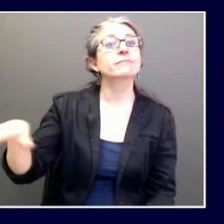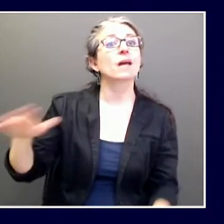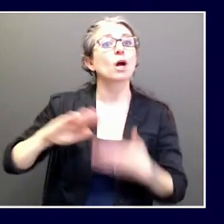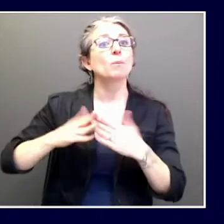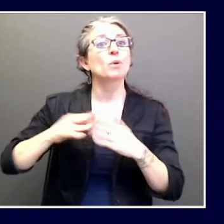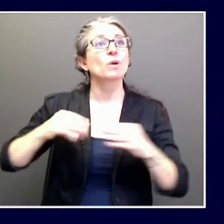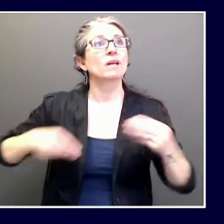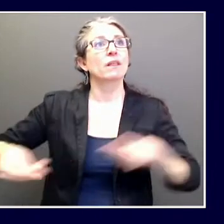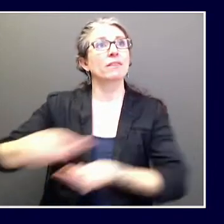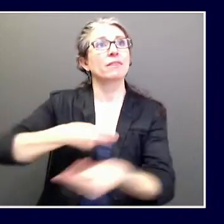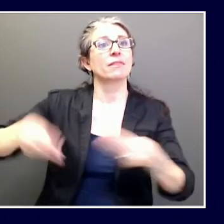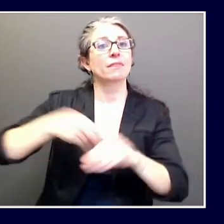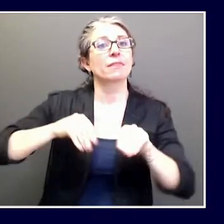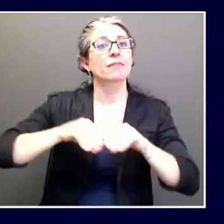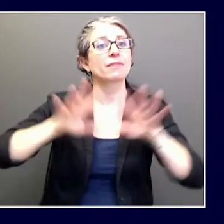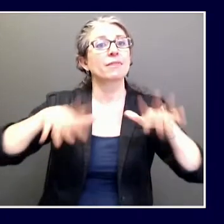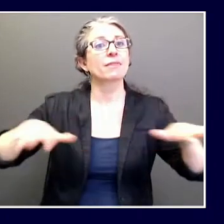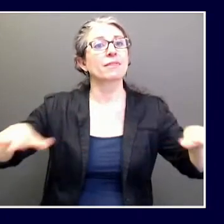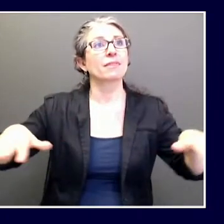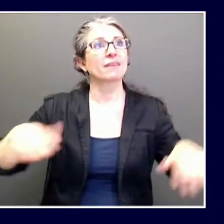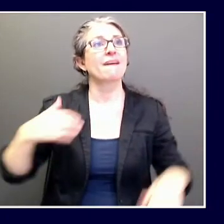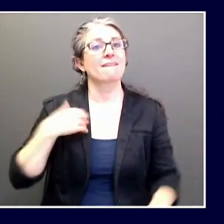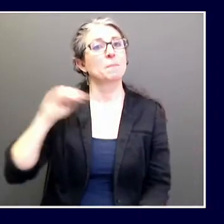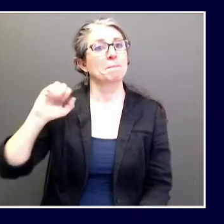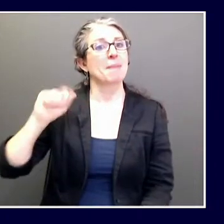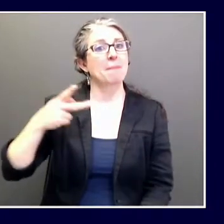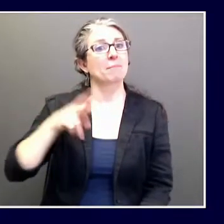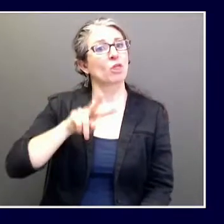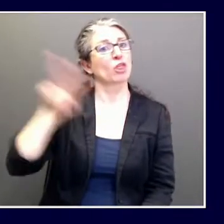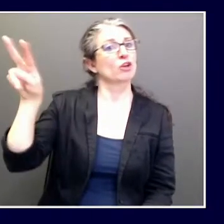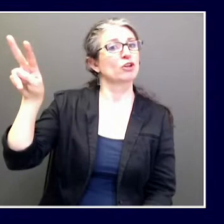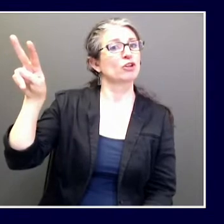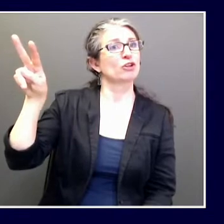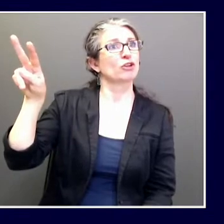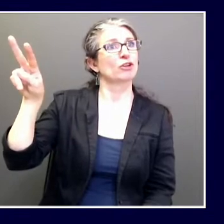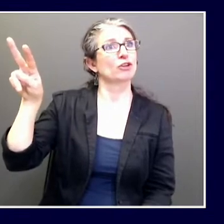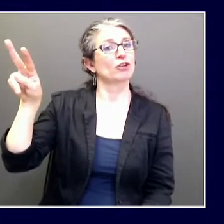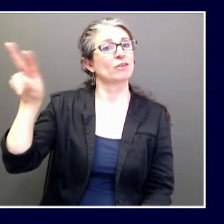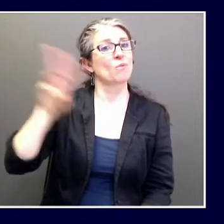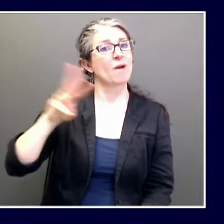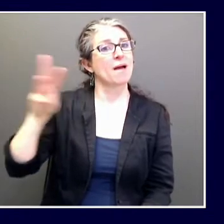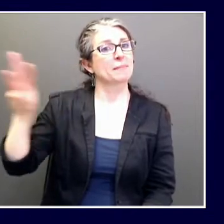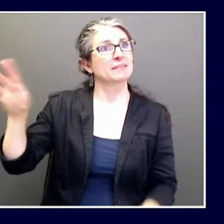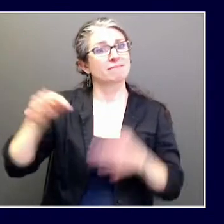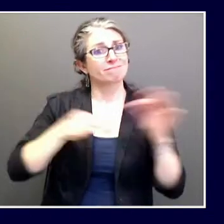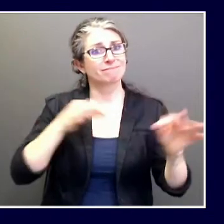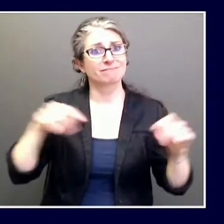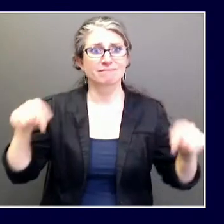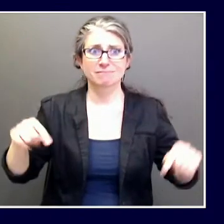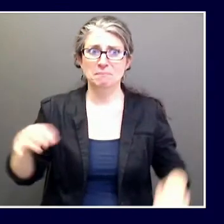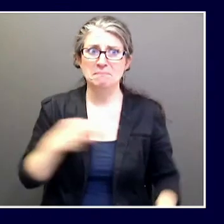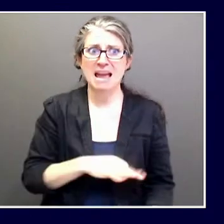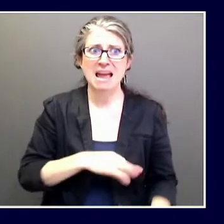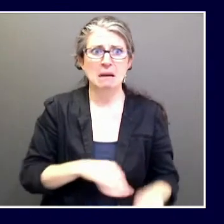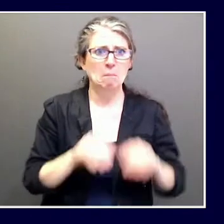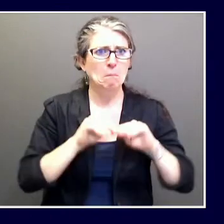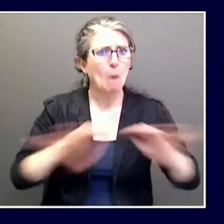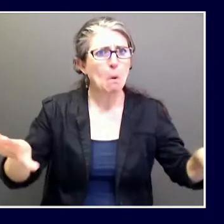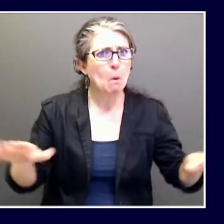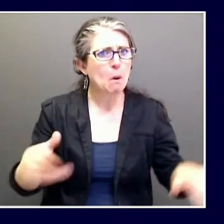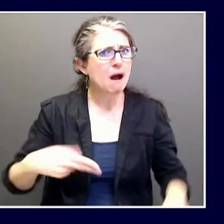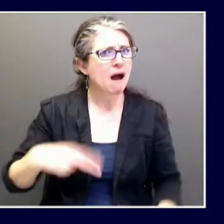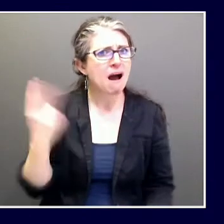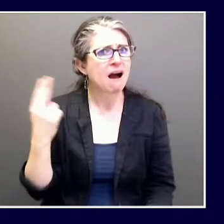in all counties, which means we strongly recommend, following US CDC, that people wear masks in indoor public